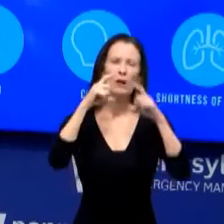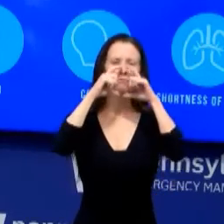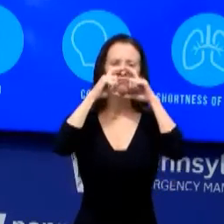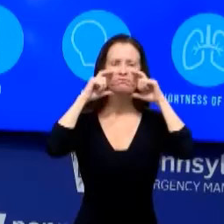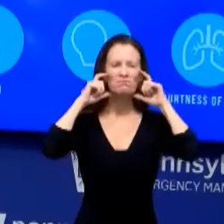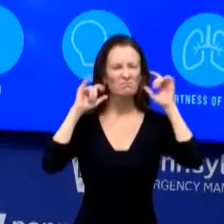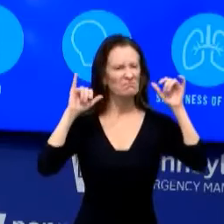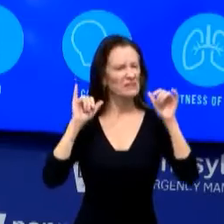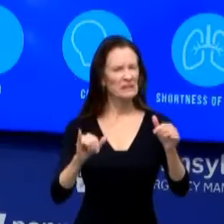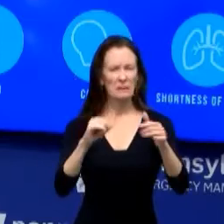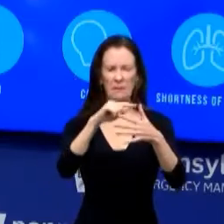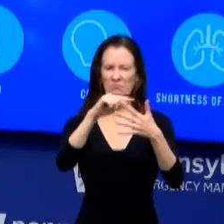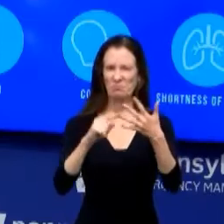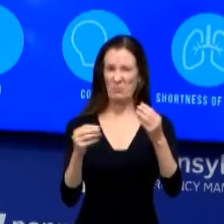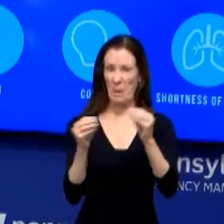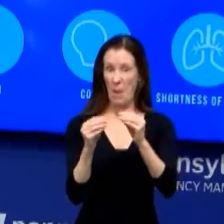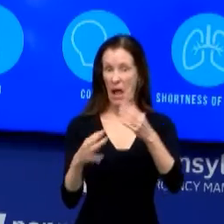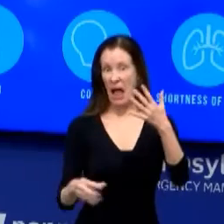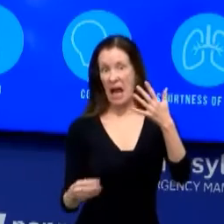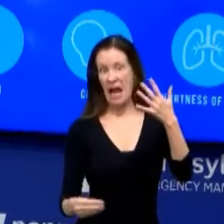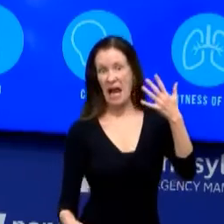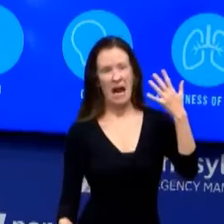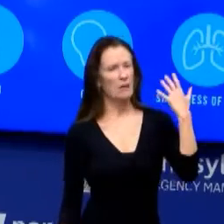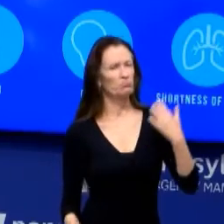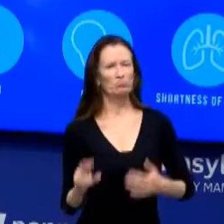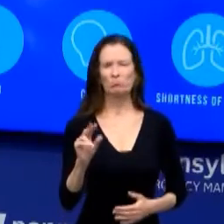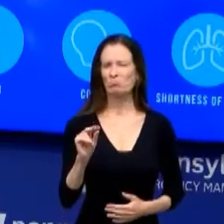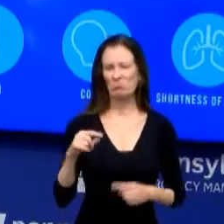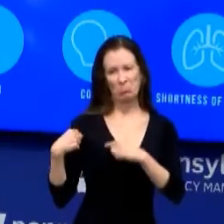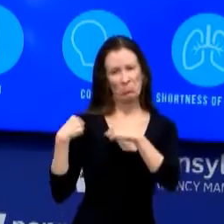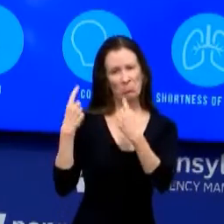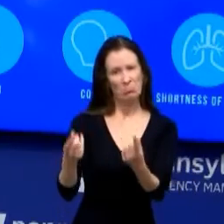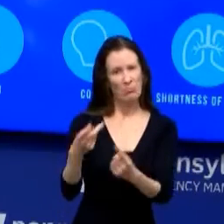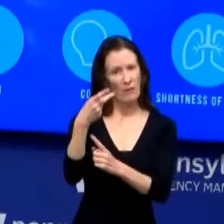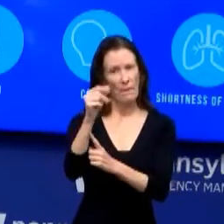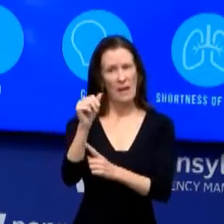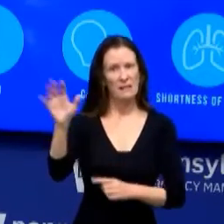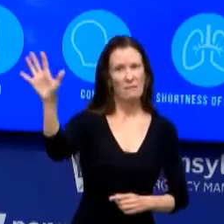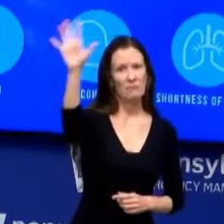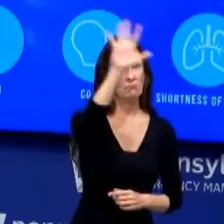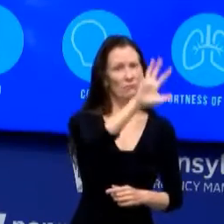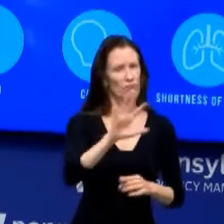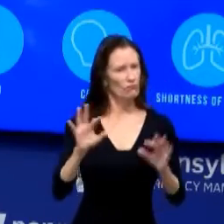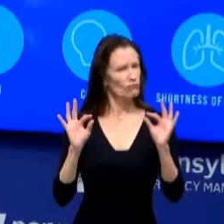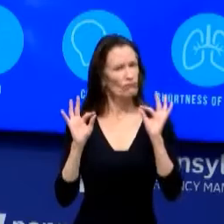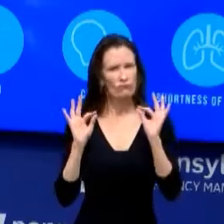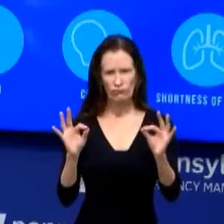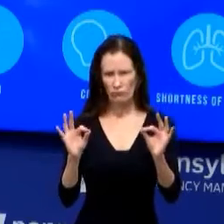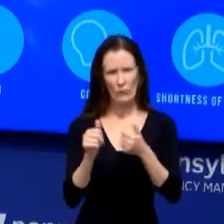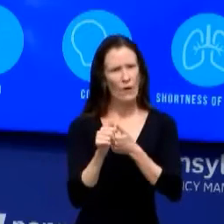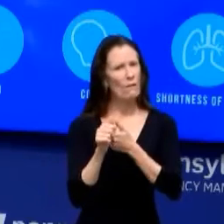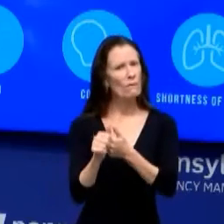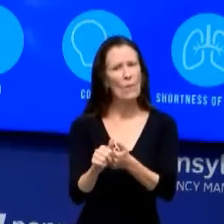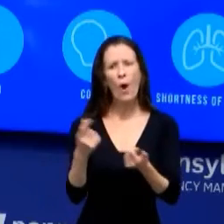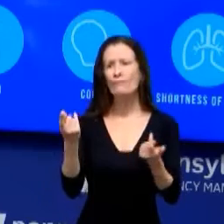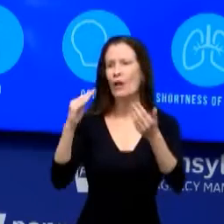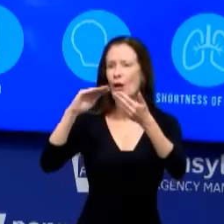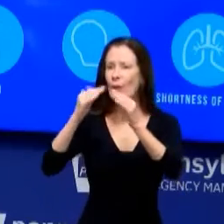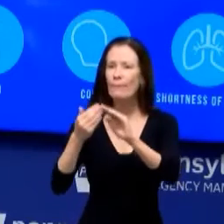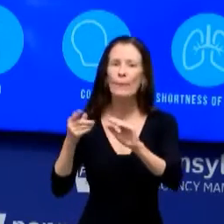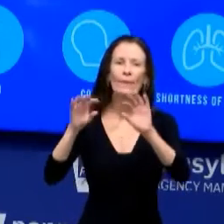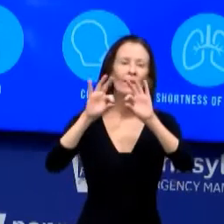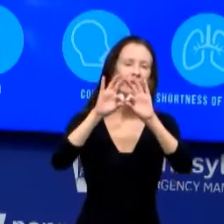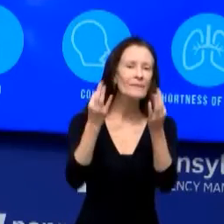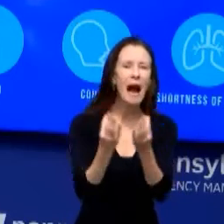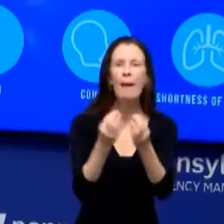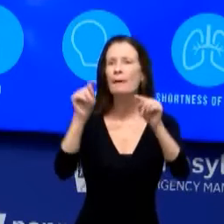to do the right thing for themselves, for their family, for their community, and for our Commonwealth. We have another